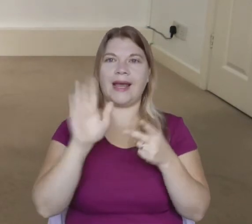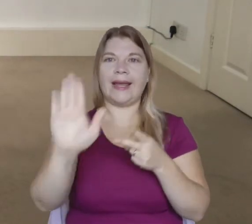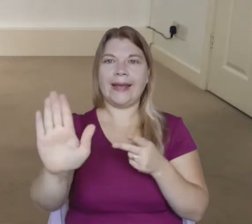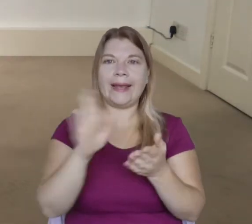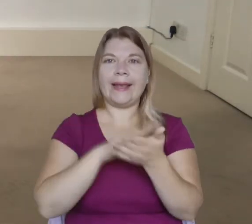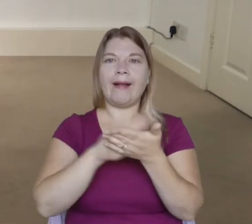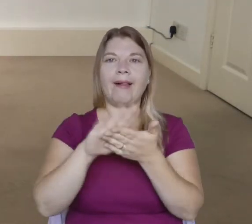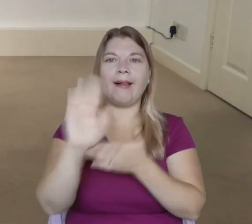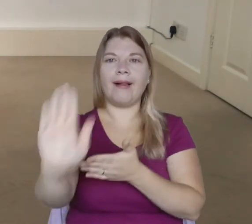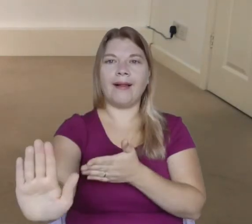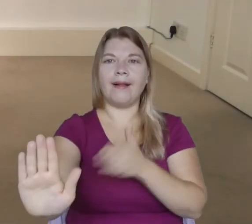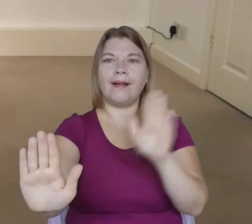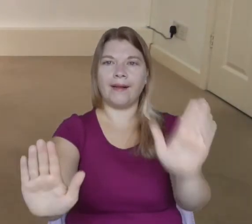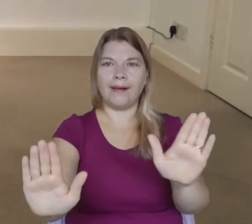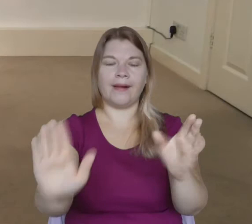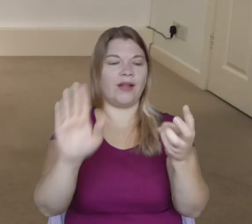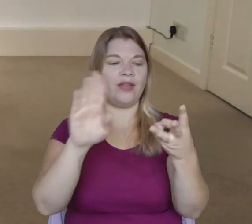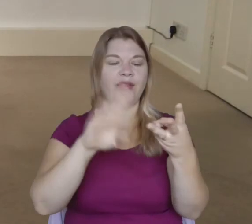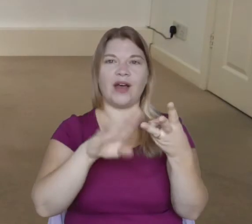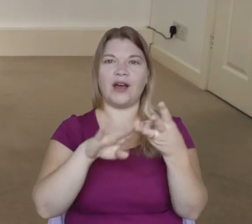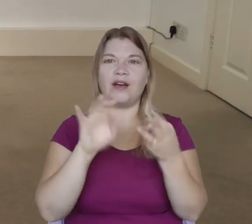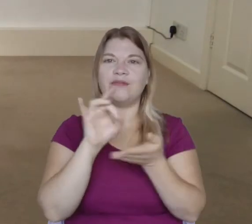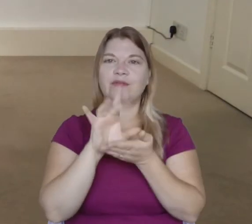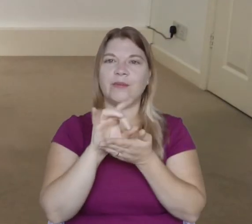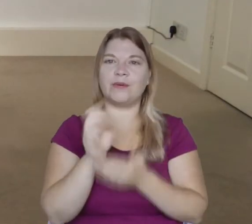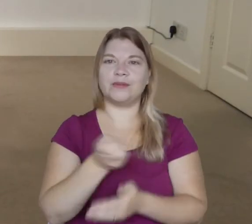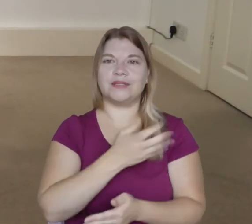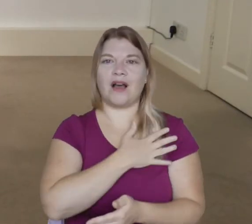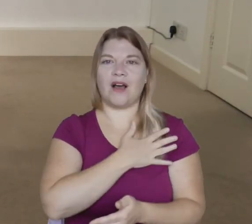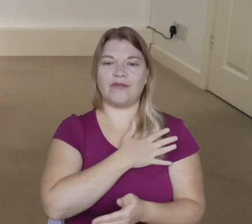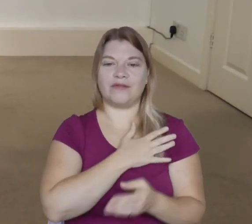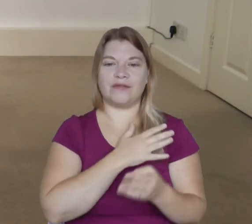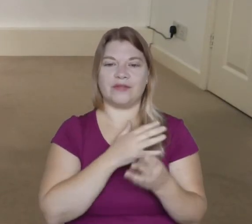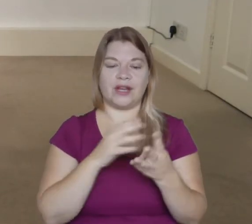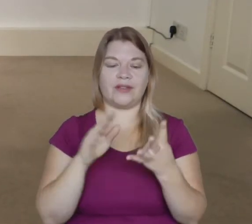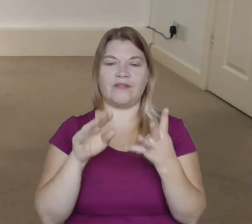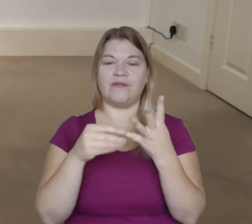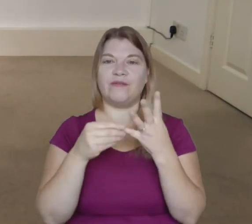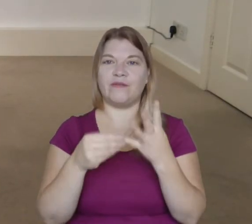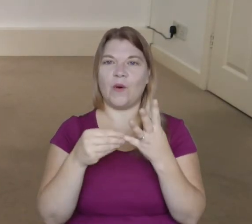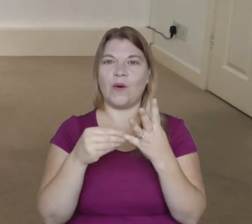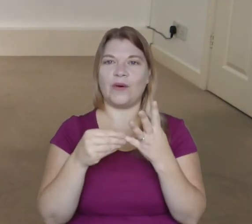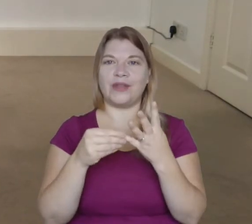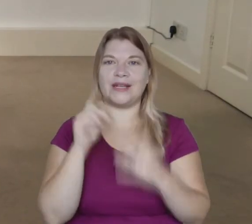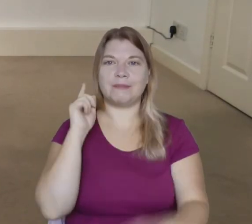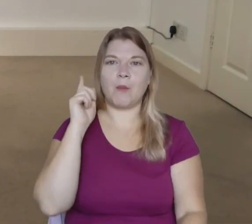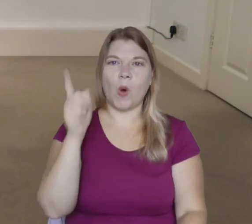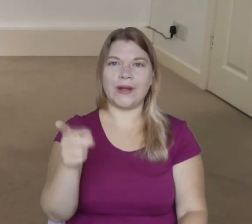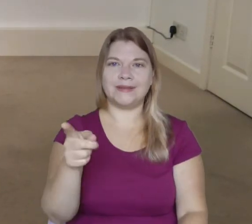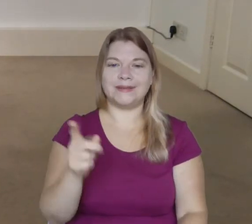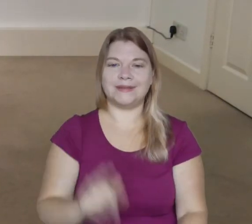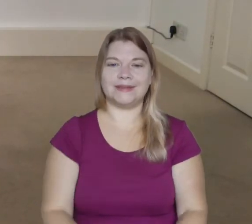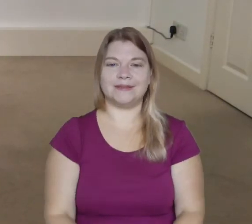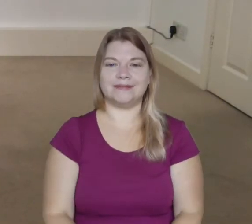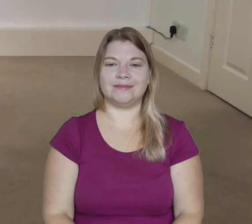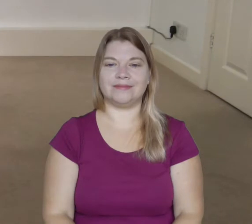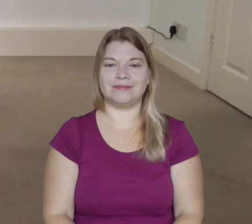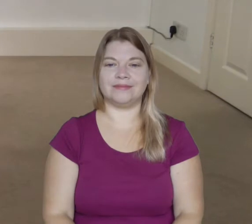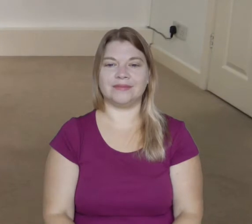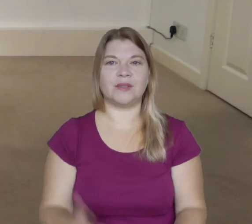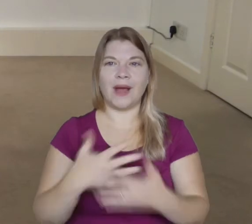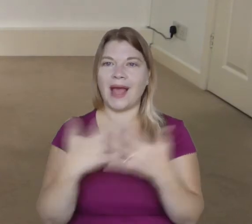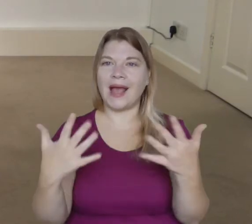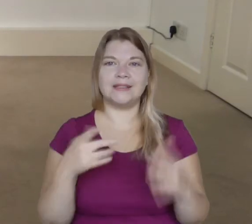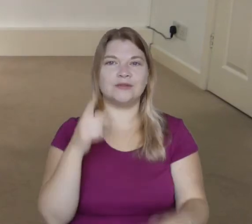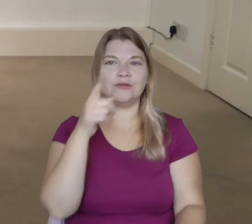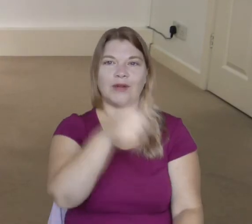on our list is points. Okay, so we're going to point our index finger out in different